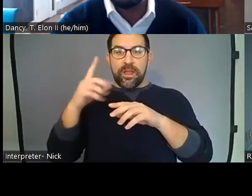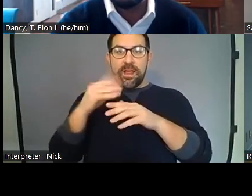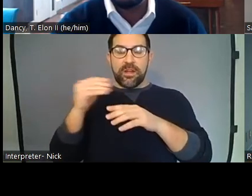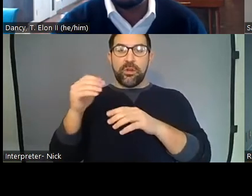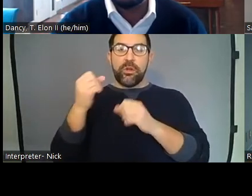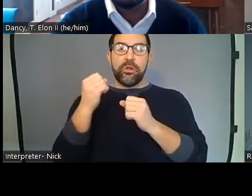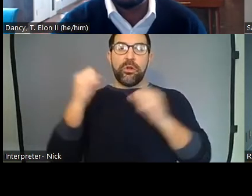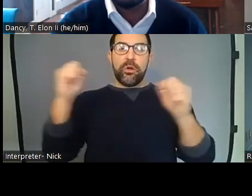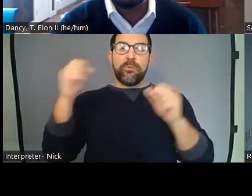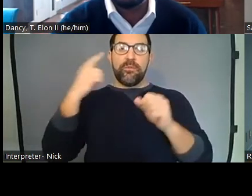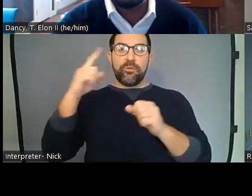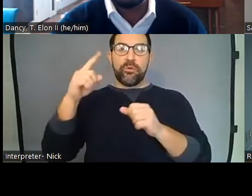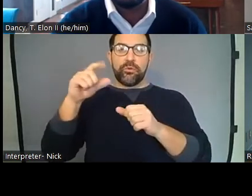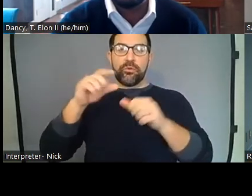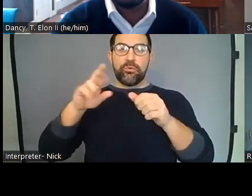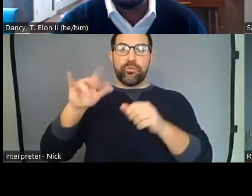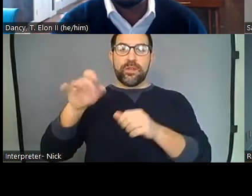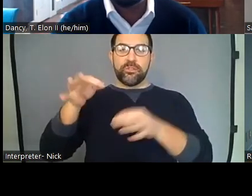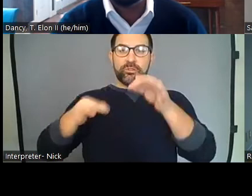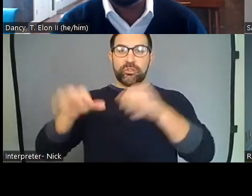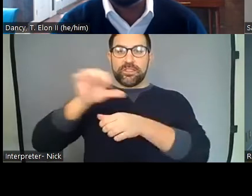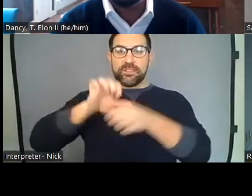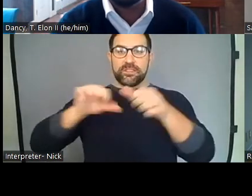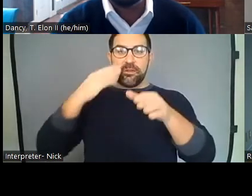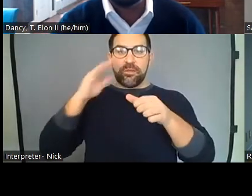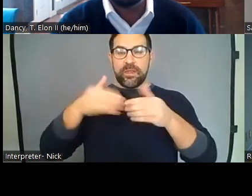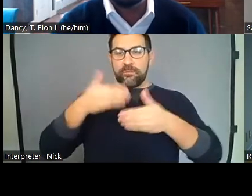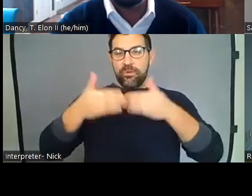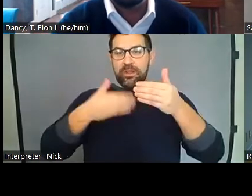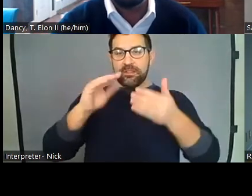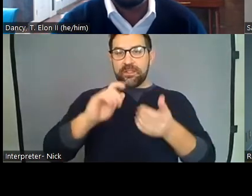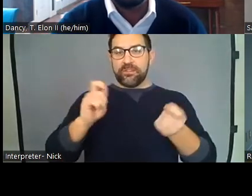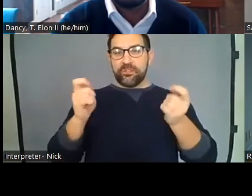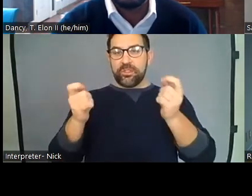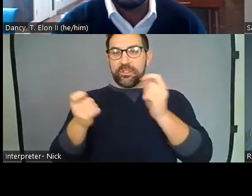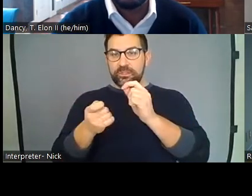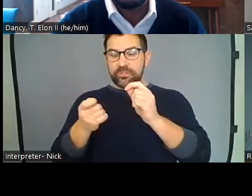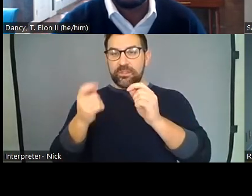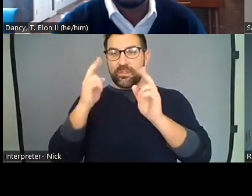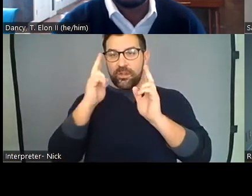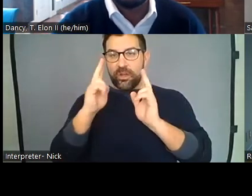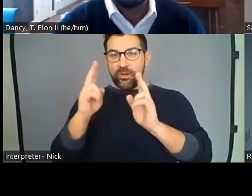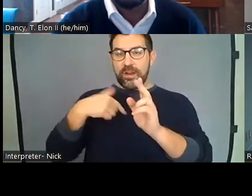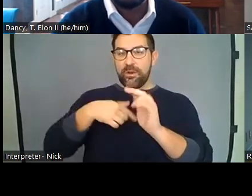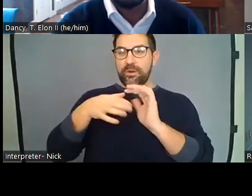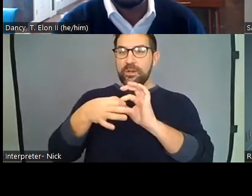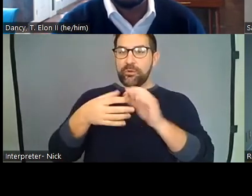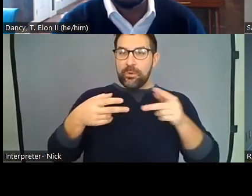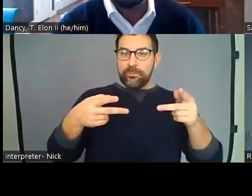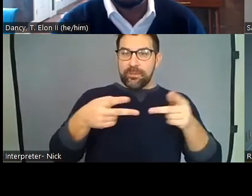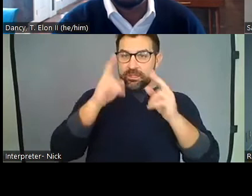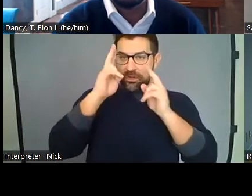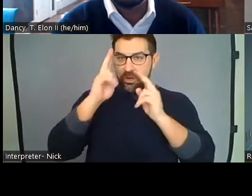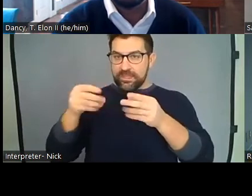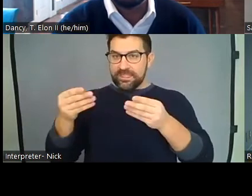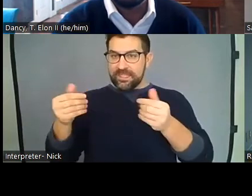justice. As a process of rematriation, we acknowledge our connection to place and honor the land as